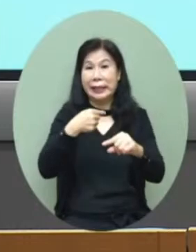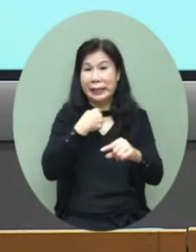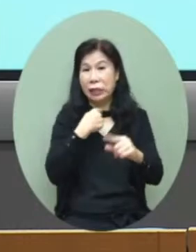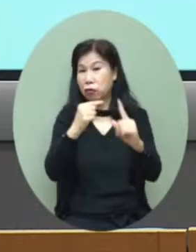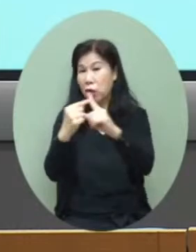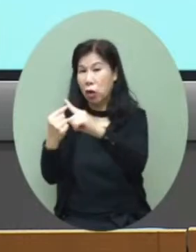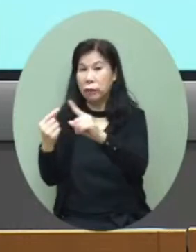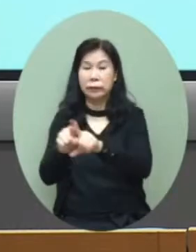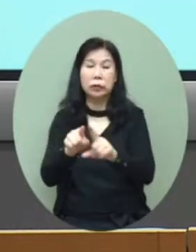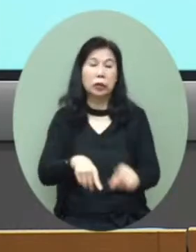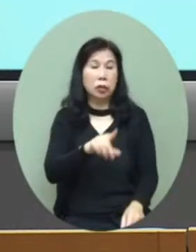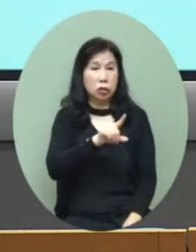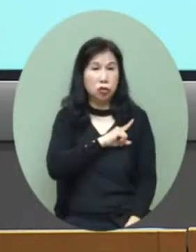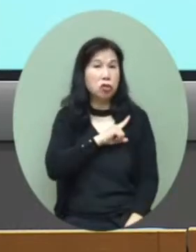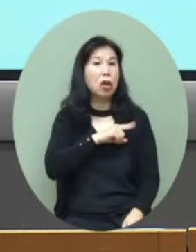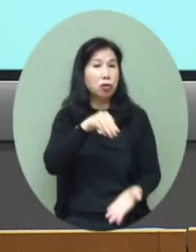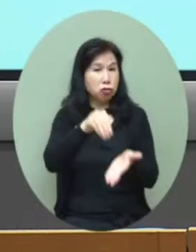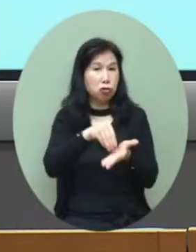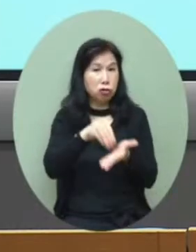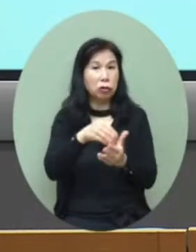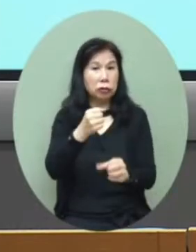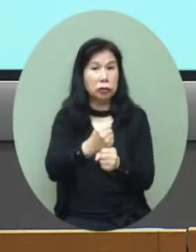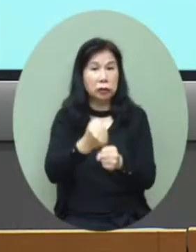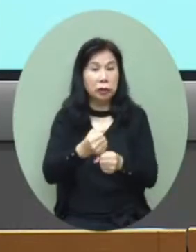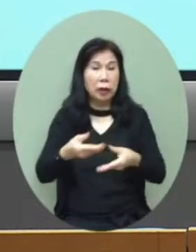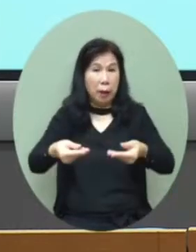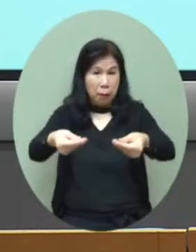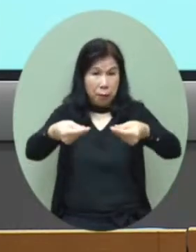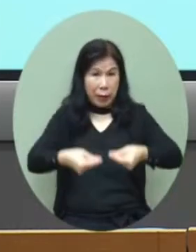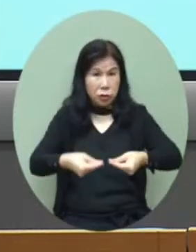oneself. So it requires